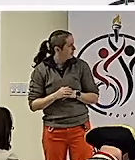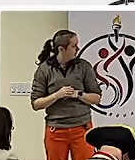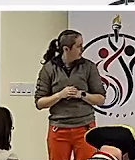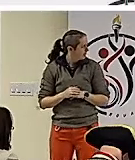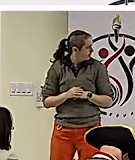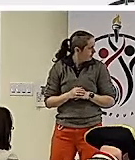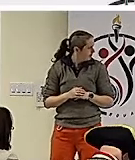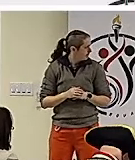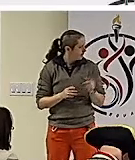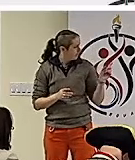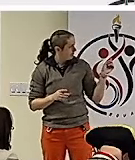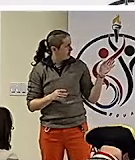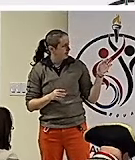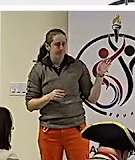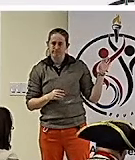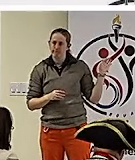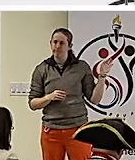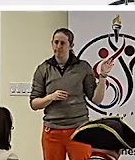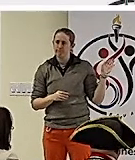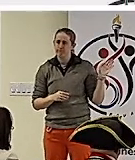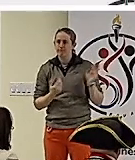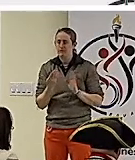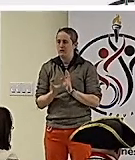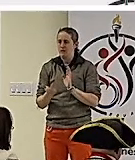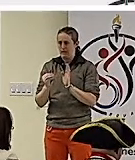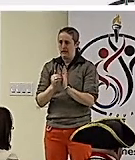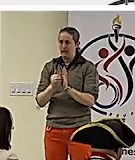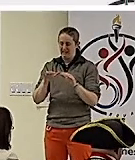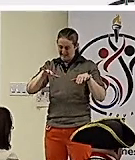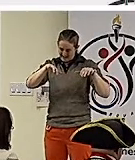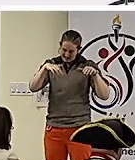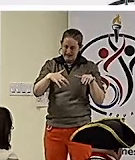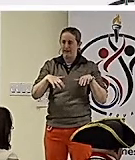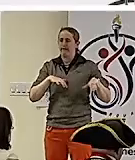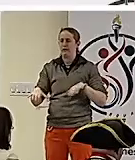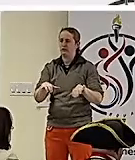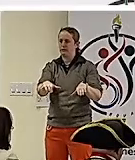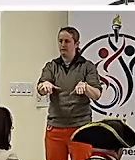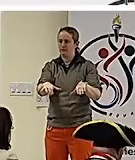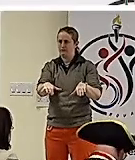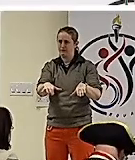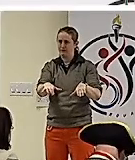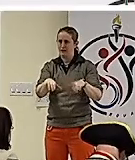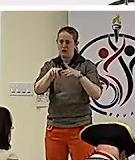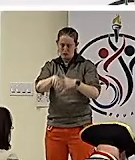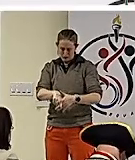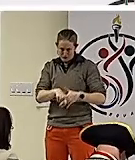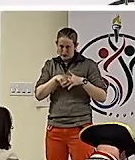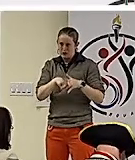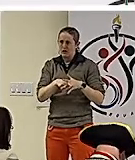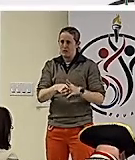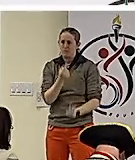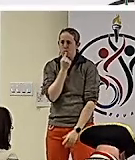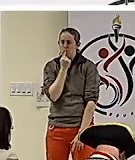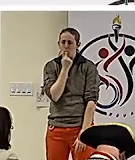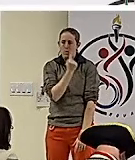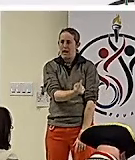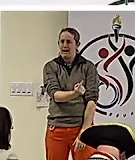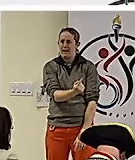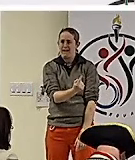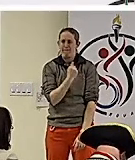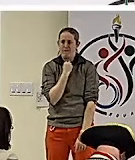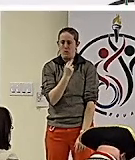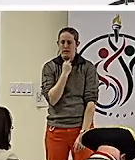is, again, I'm going to speak to collective action. But collective action starts with a single voice that builds, and